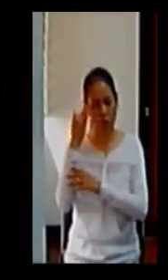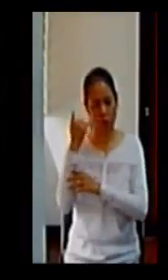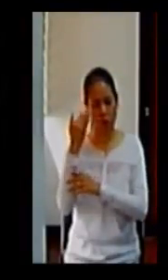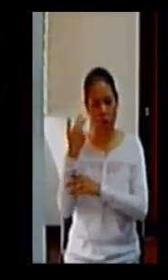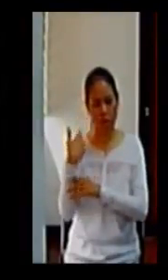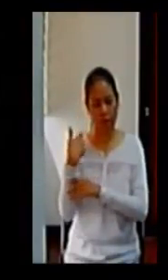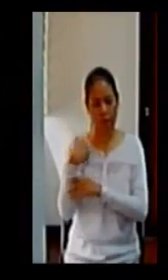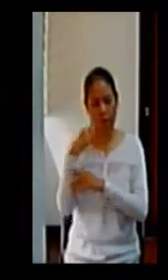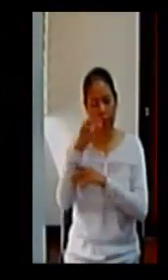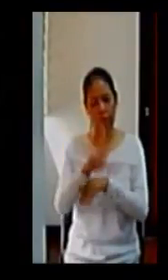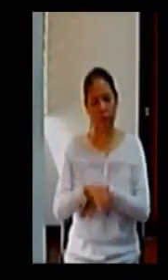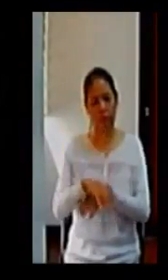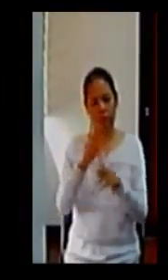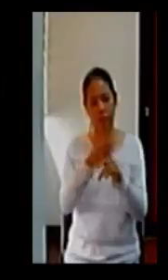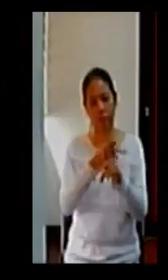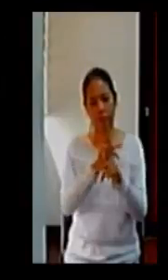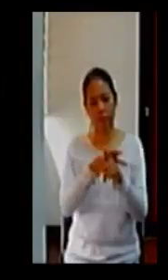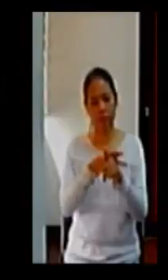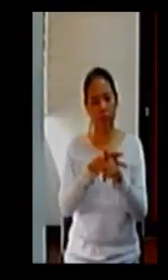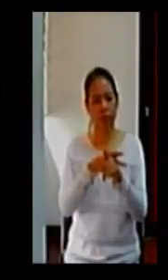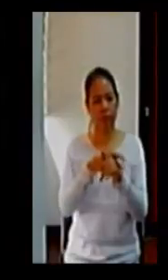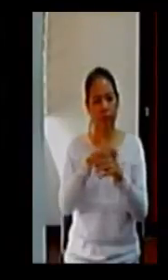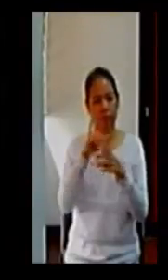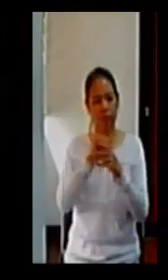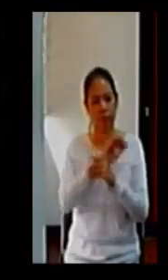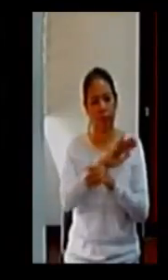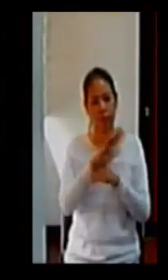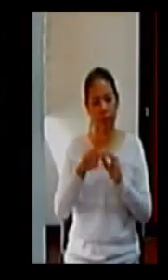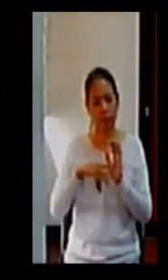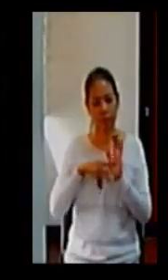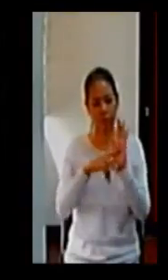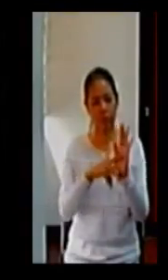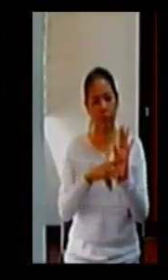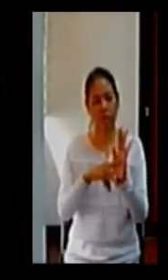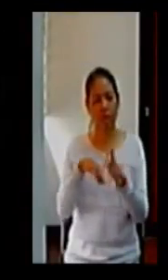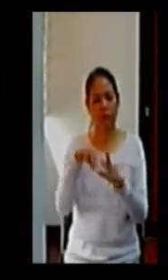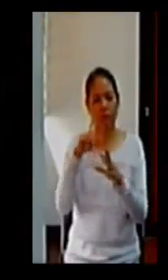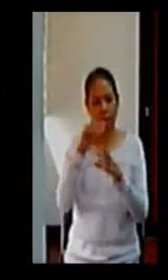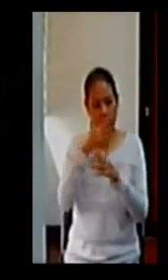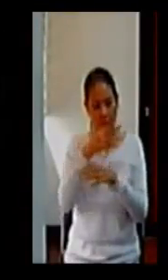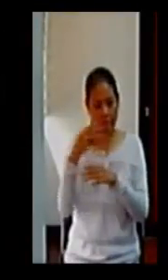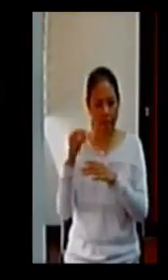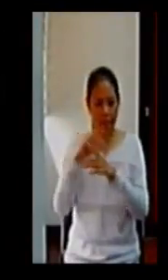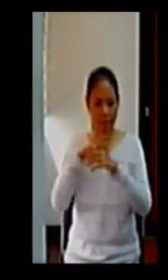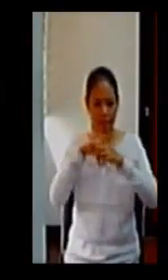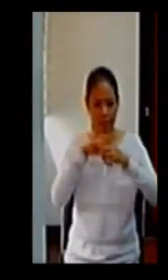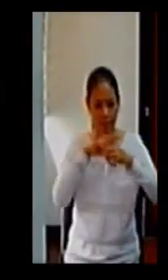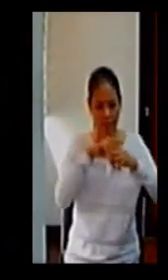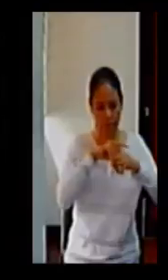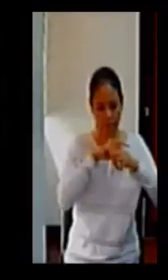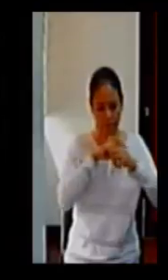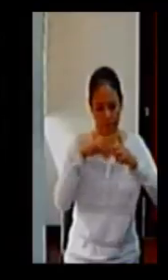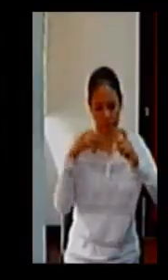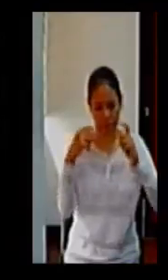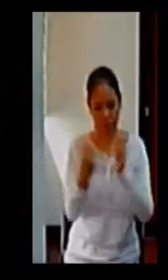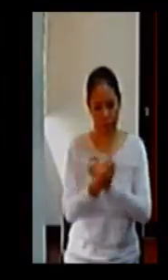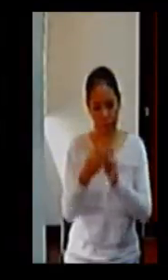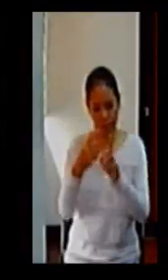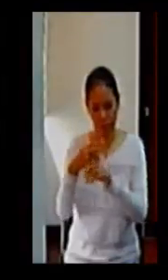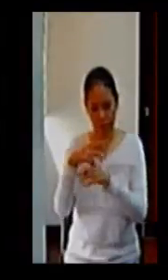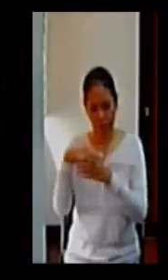production, yeah, sa presentation nyo, tsaka yung conversion of rice terraces to other uses, because this